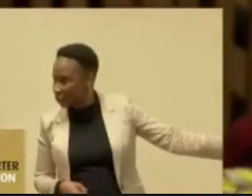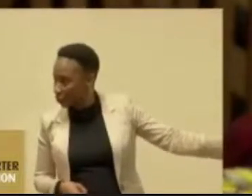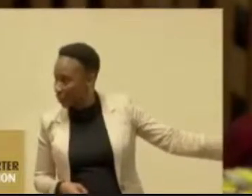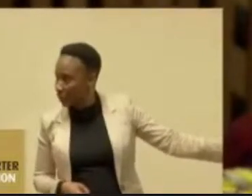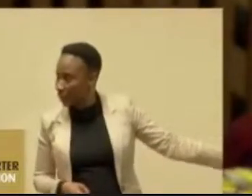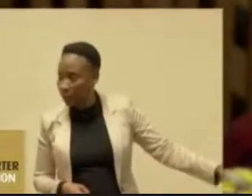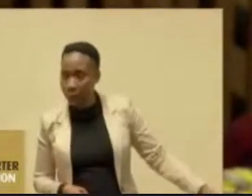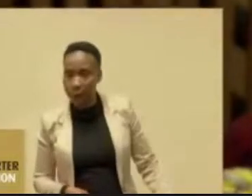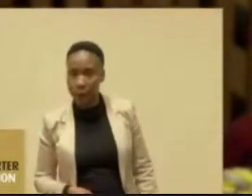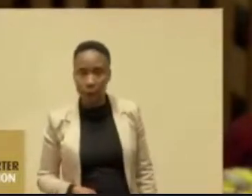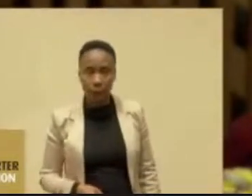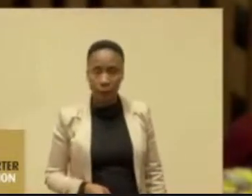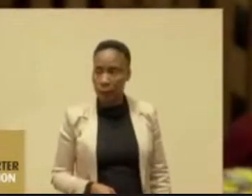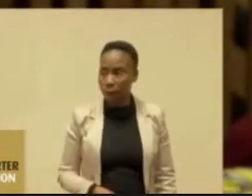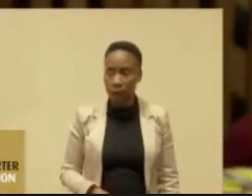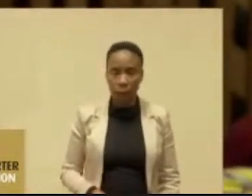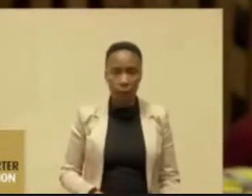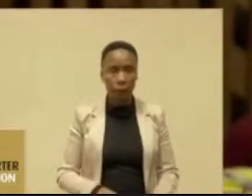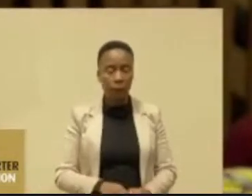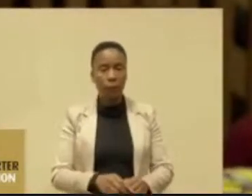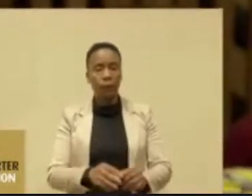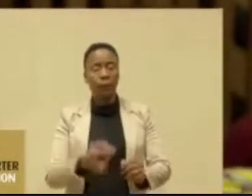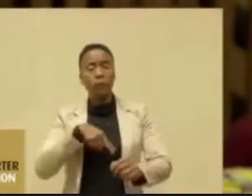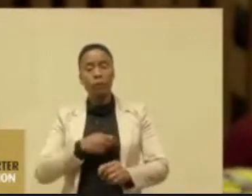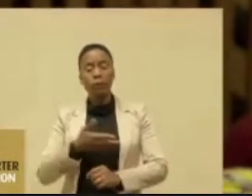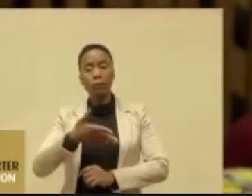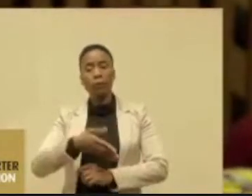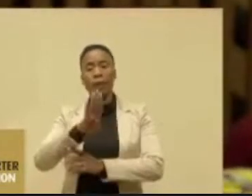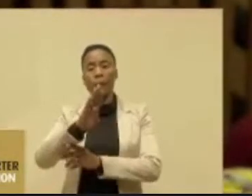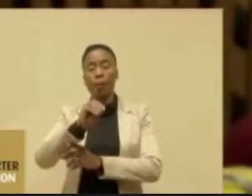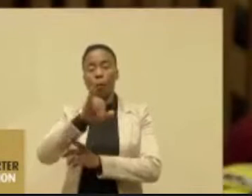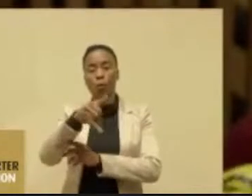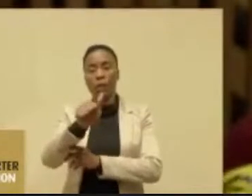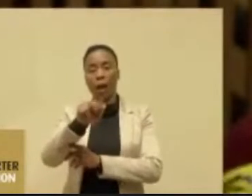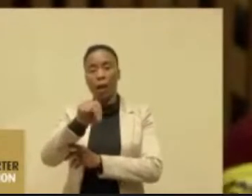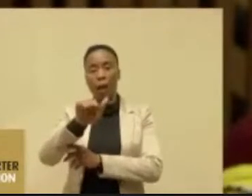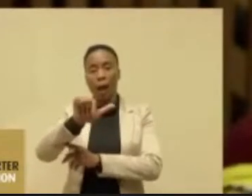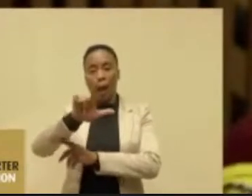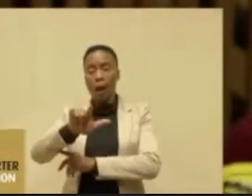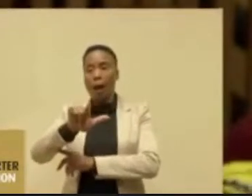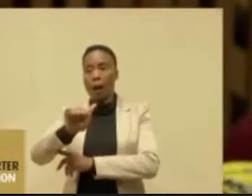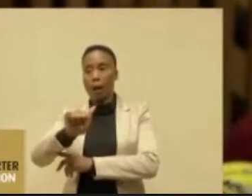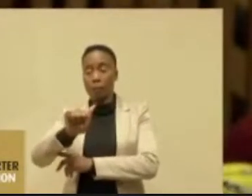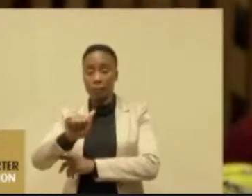gujarat ingo general district uh